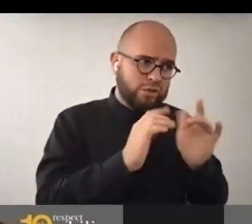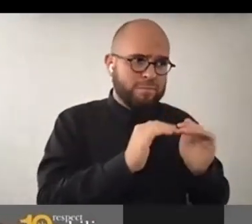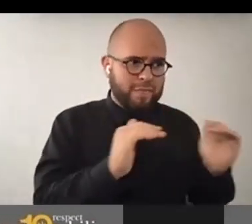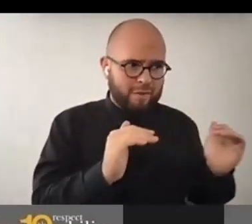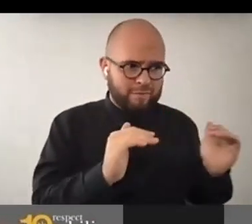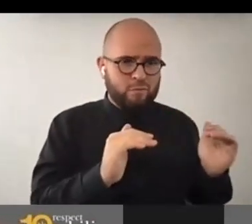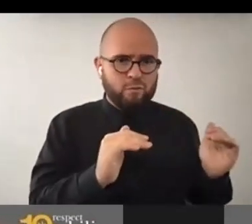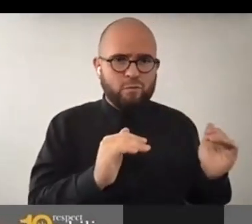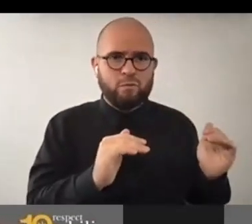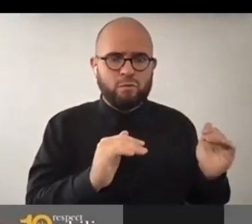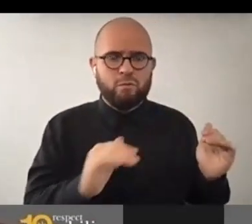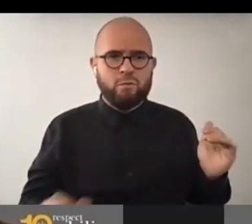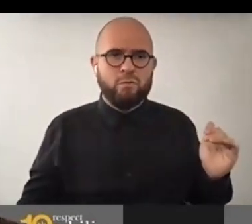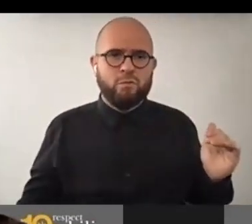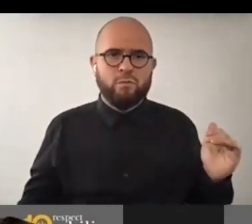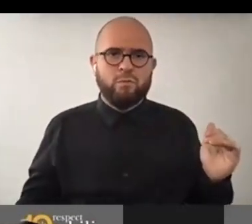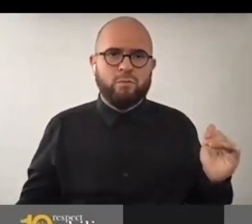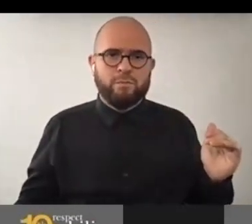definitely